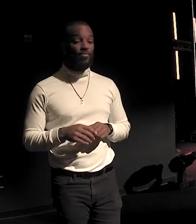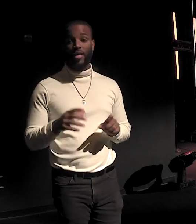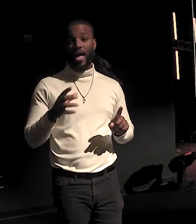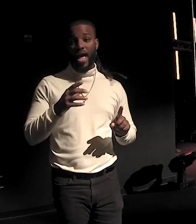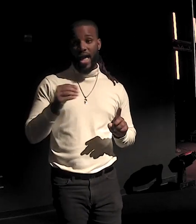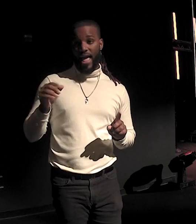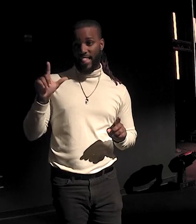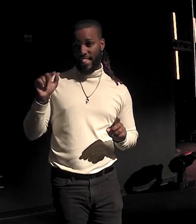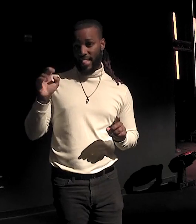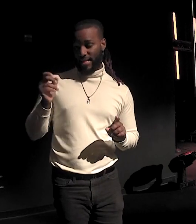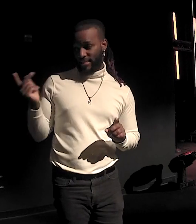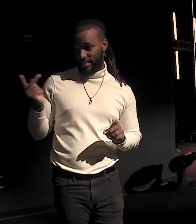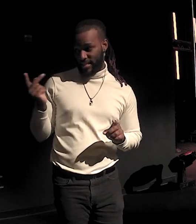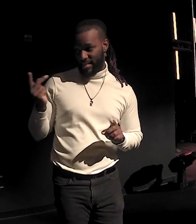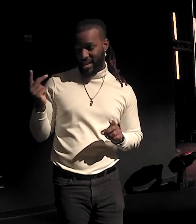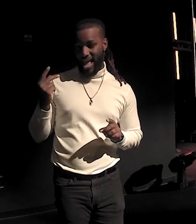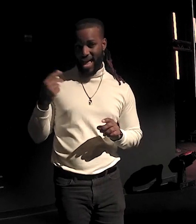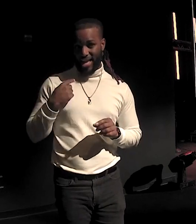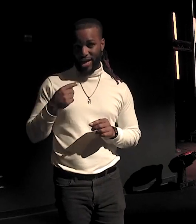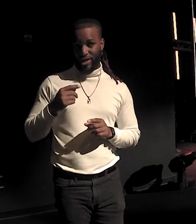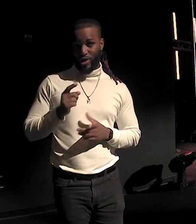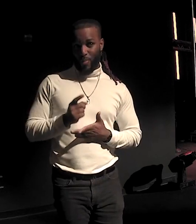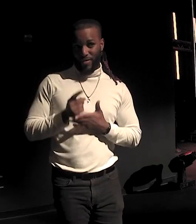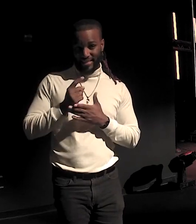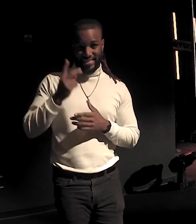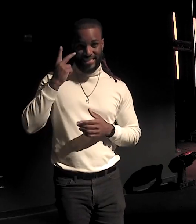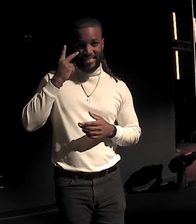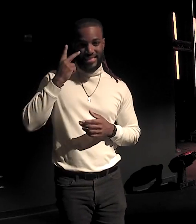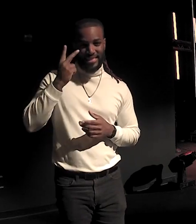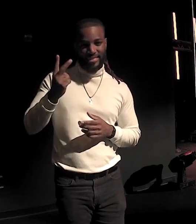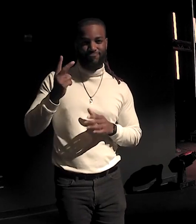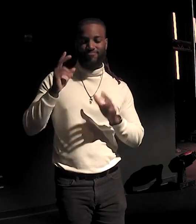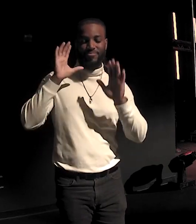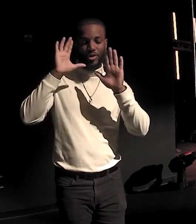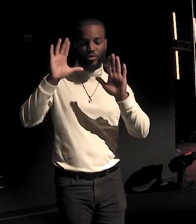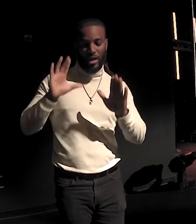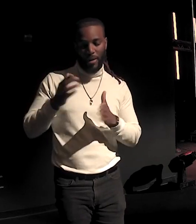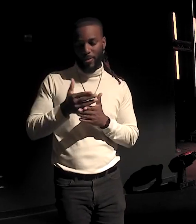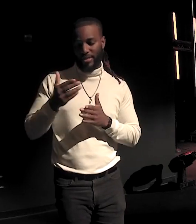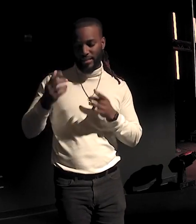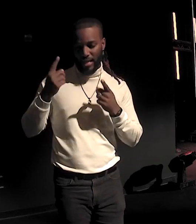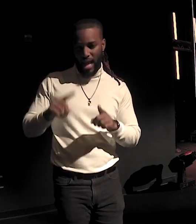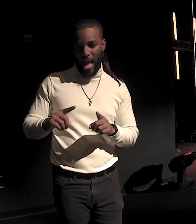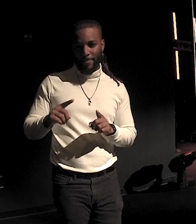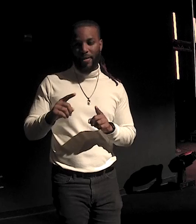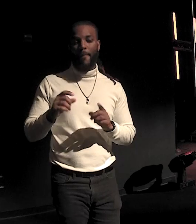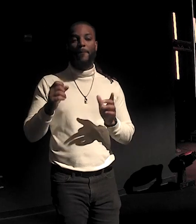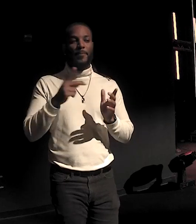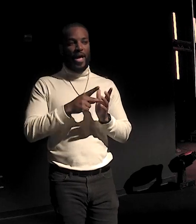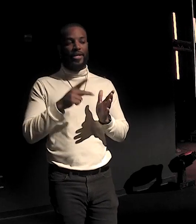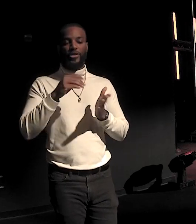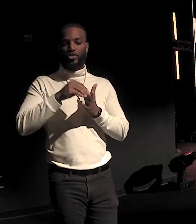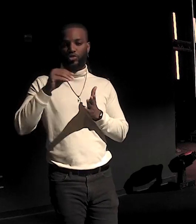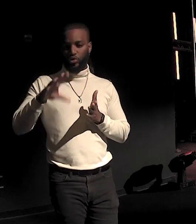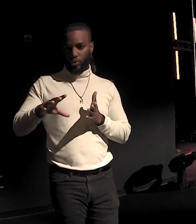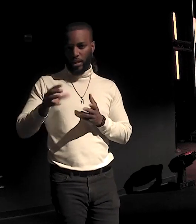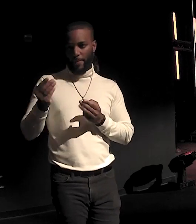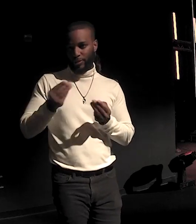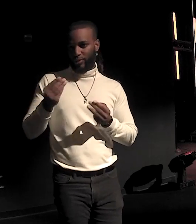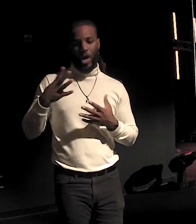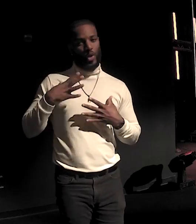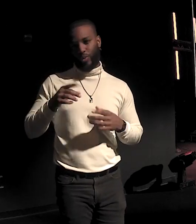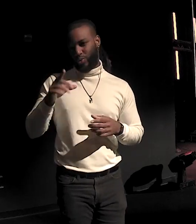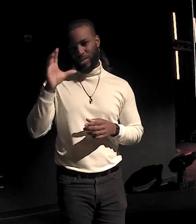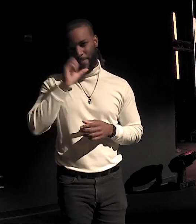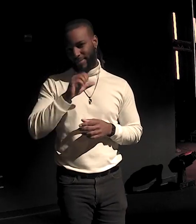And Lane and I get the privilege of getting to see just incredible things happen back in student ministry and kids ministry. So we don't want you